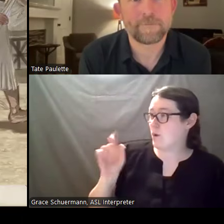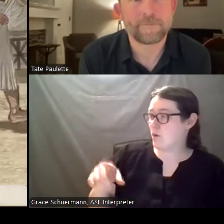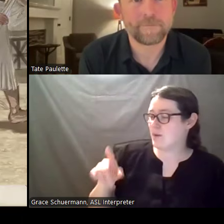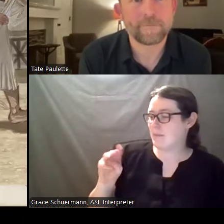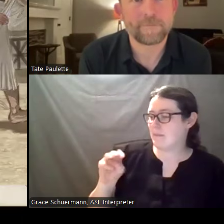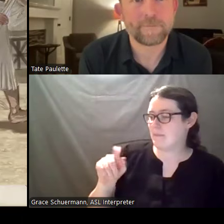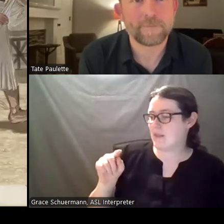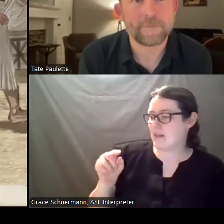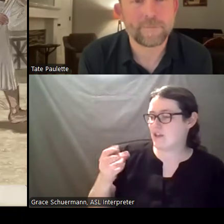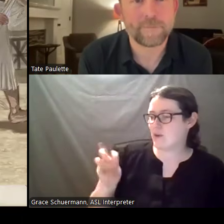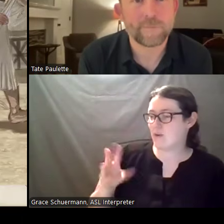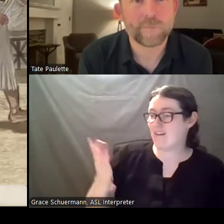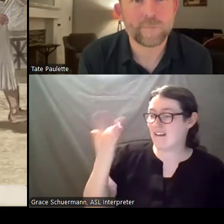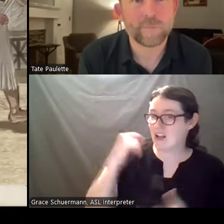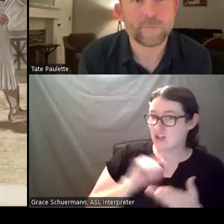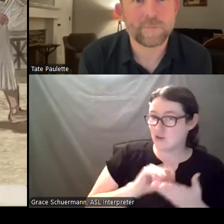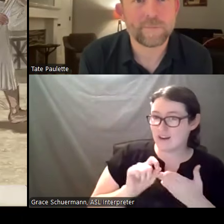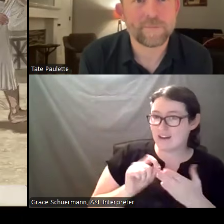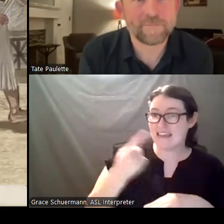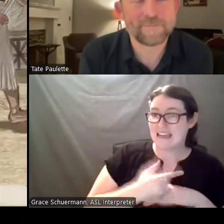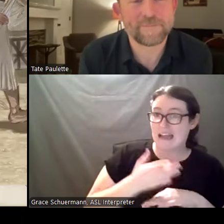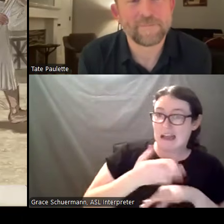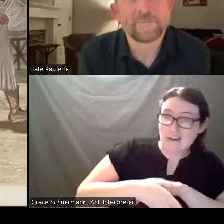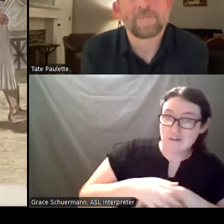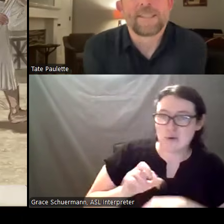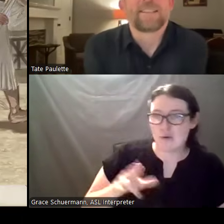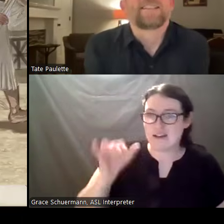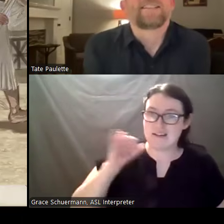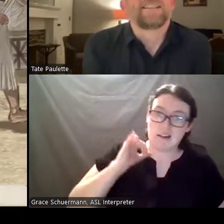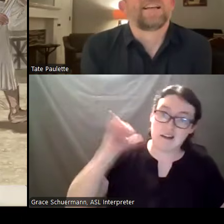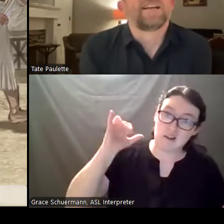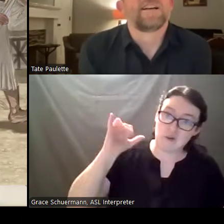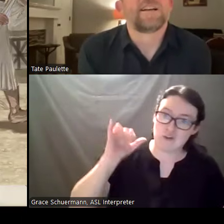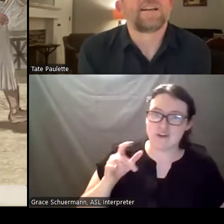Any cuneiform references to the day after or hangover cures?